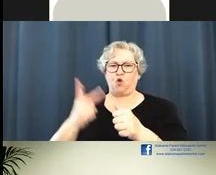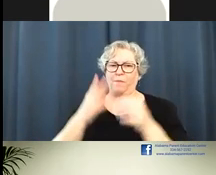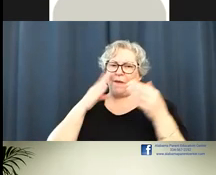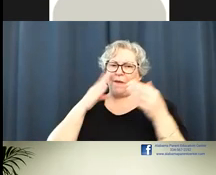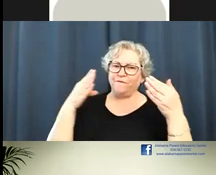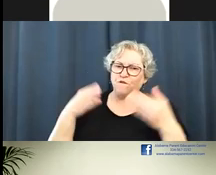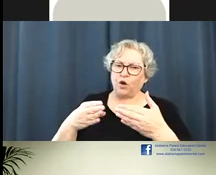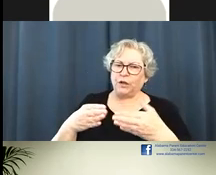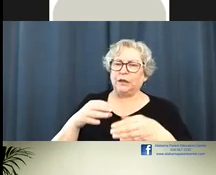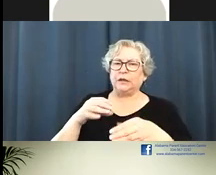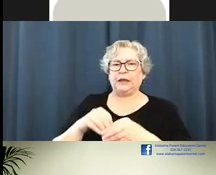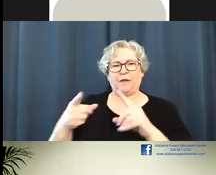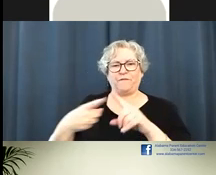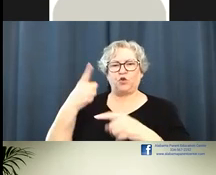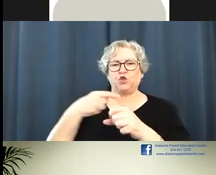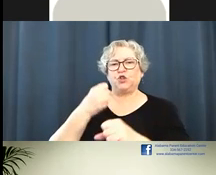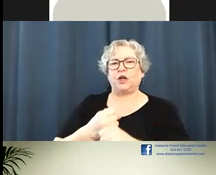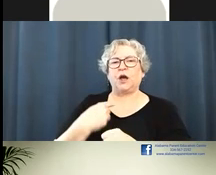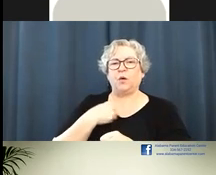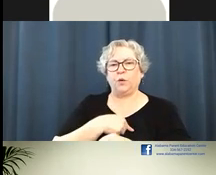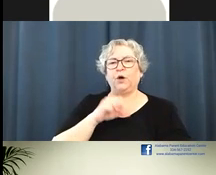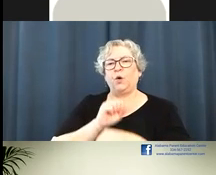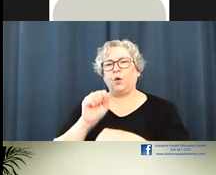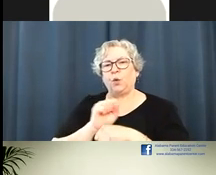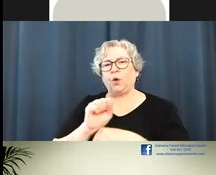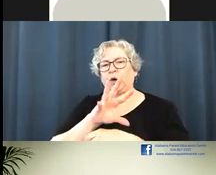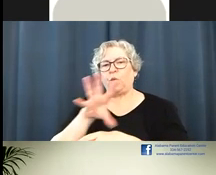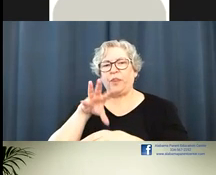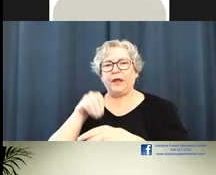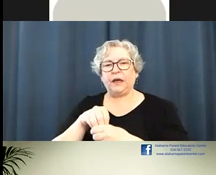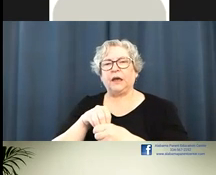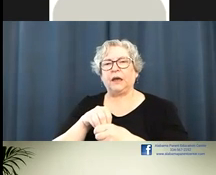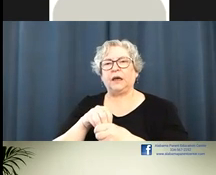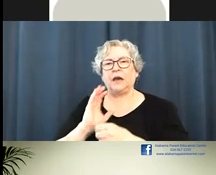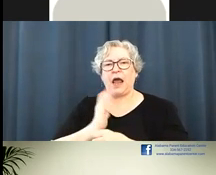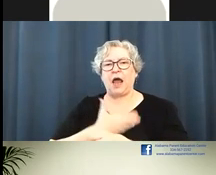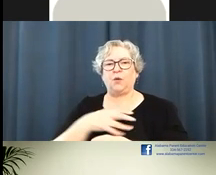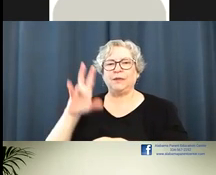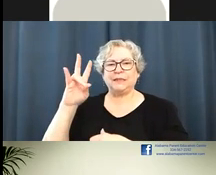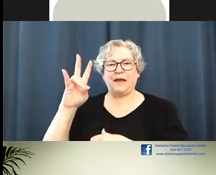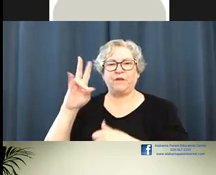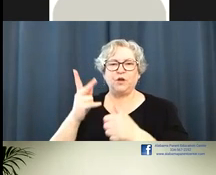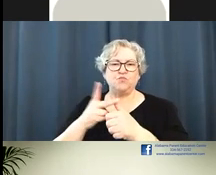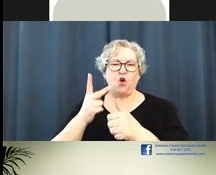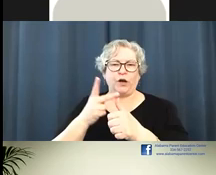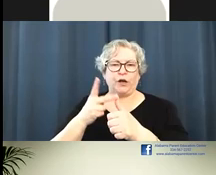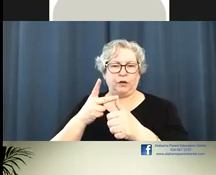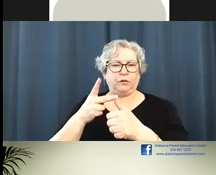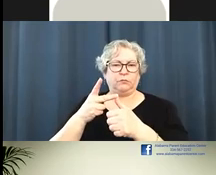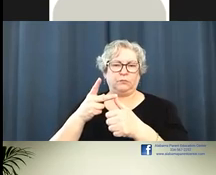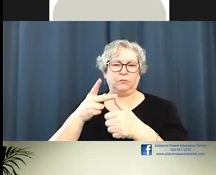through year one, we're working within our seven primary priority